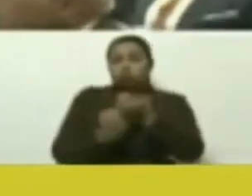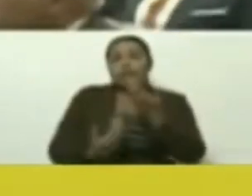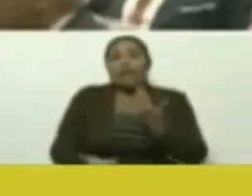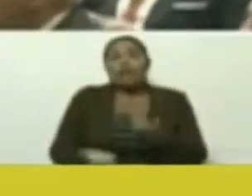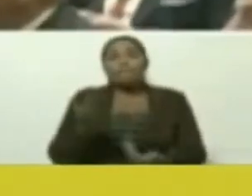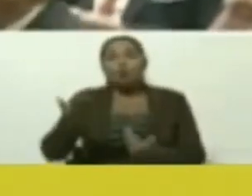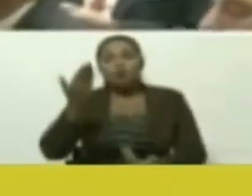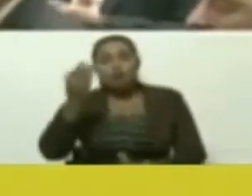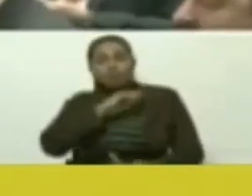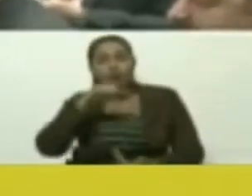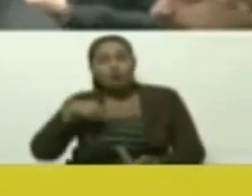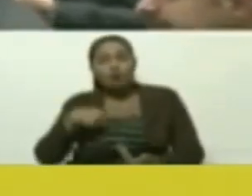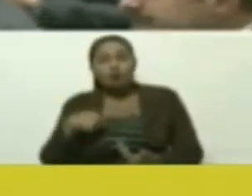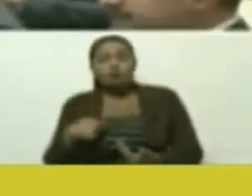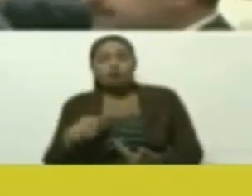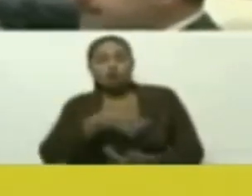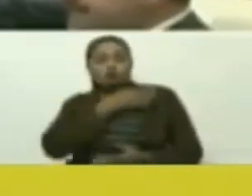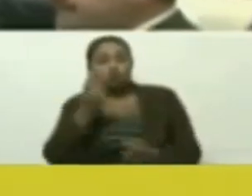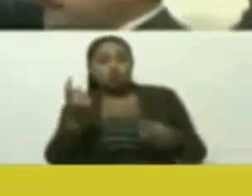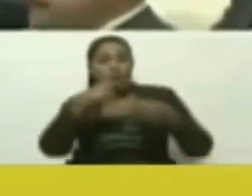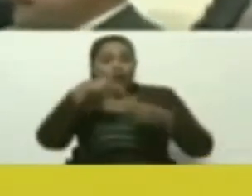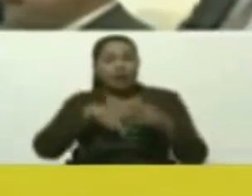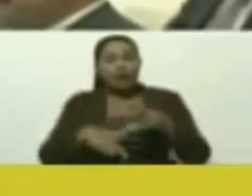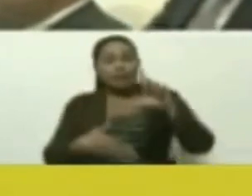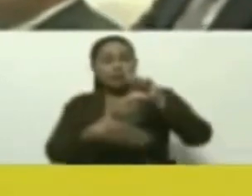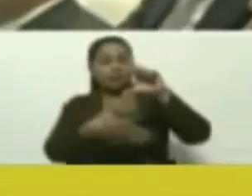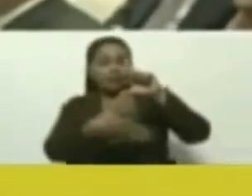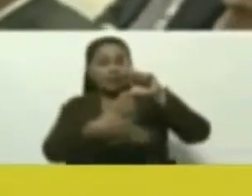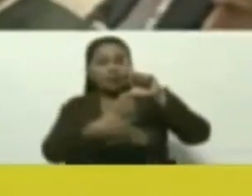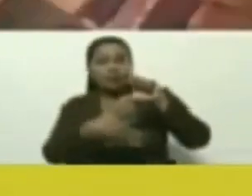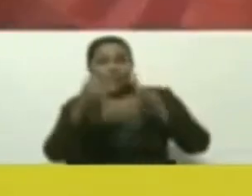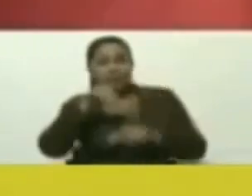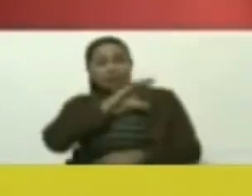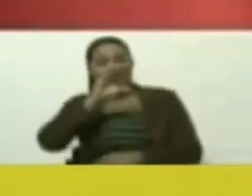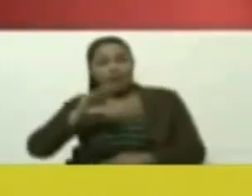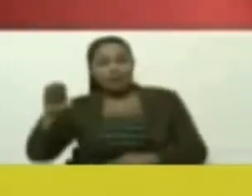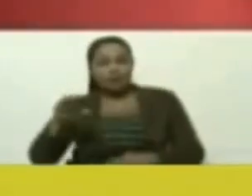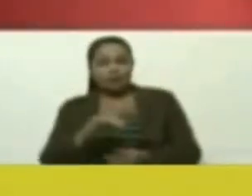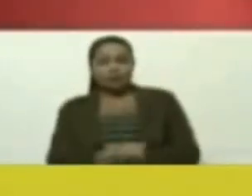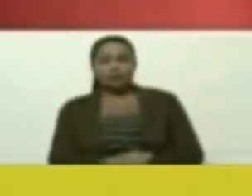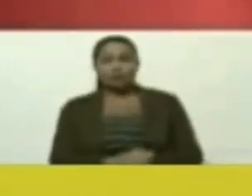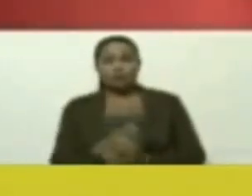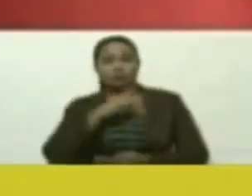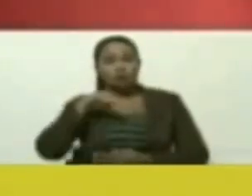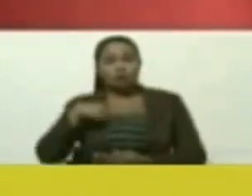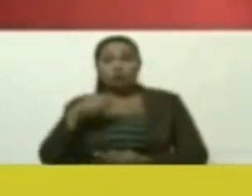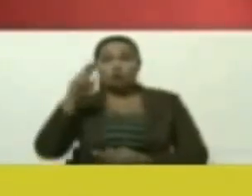Venezuela is a very important partner, our very important partner in Latin America and the Caribbean.